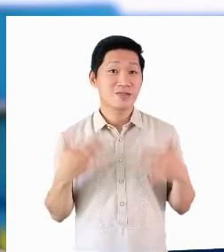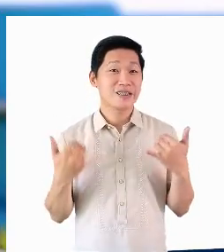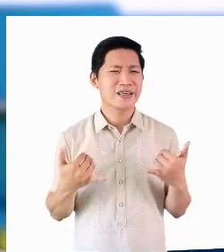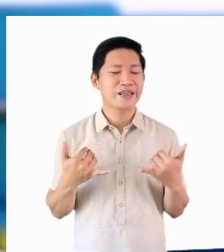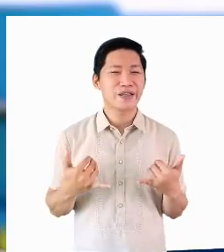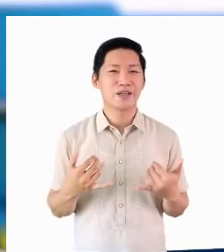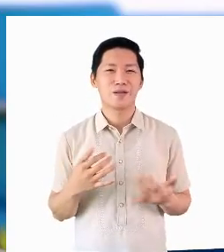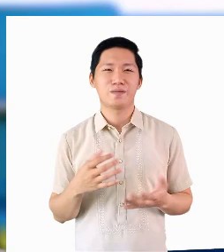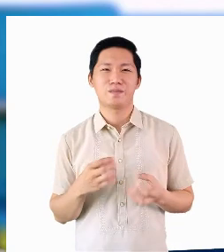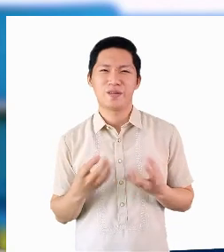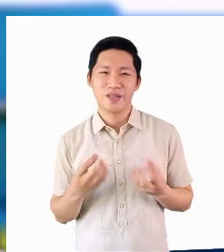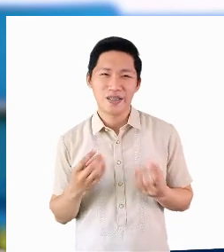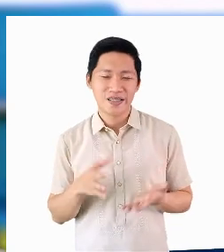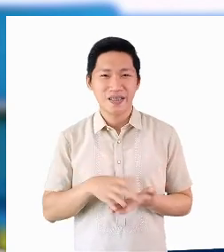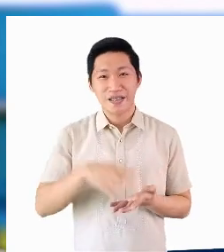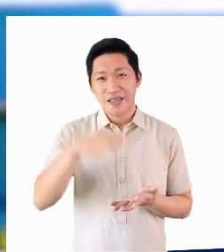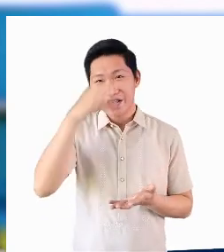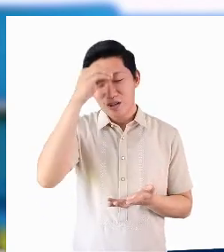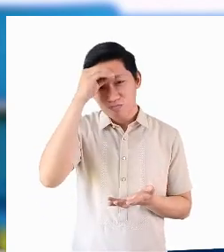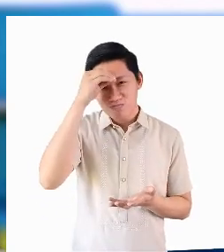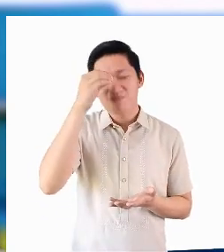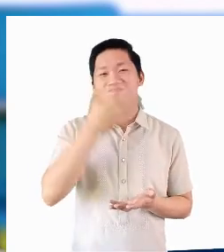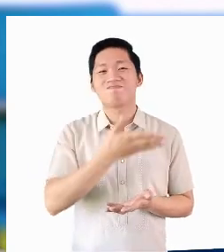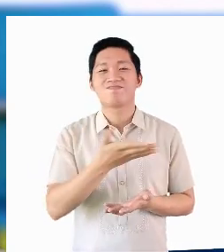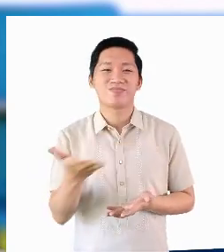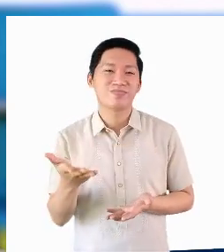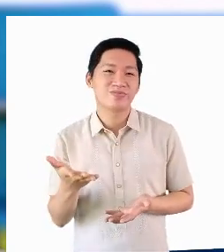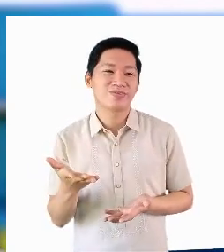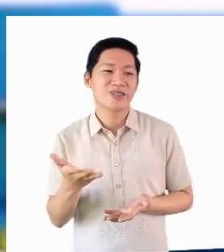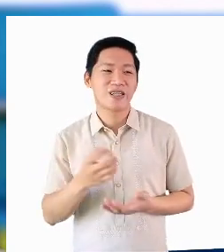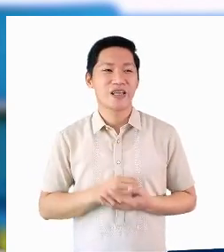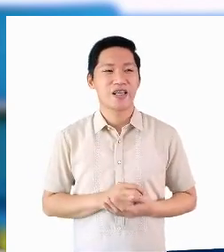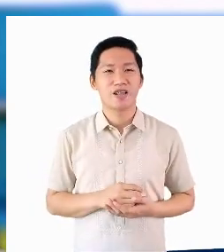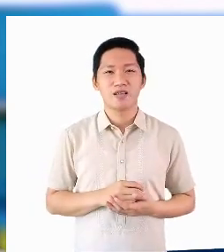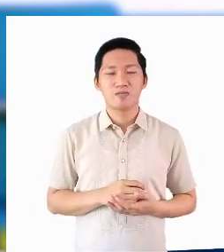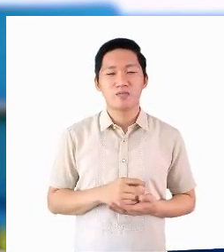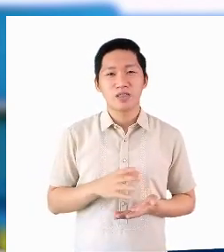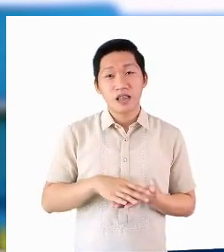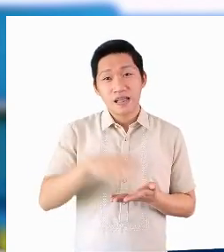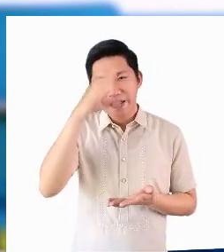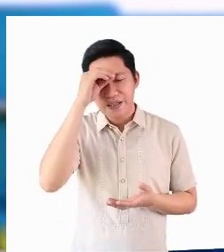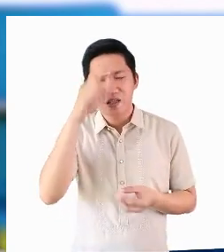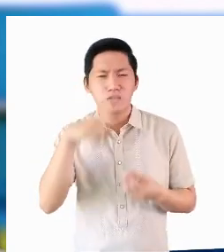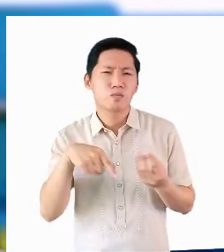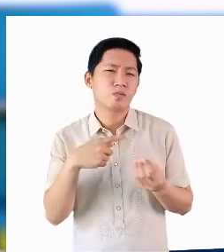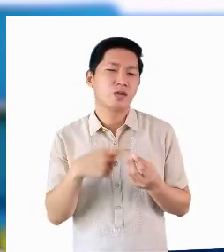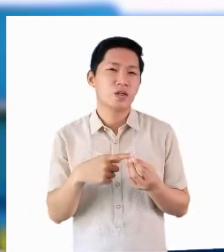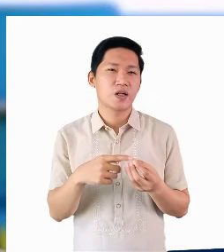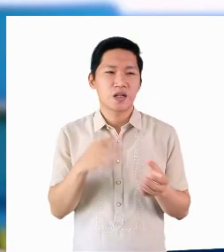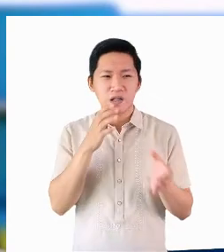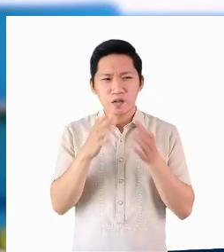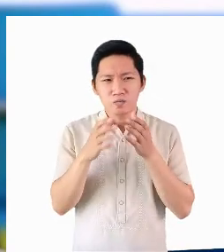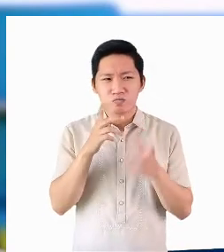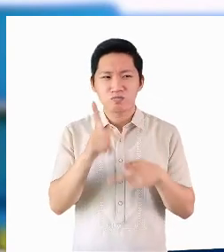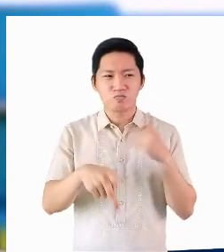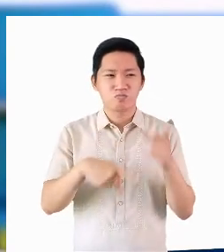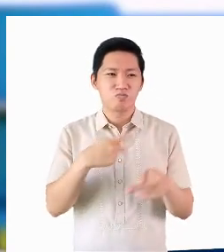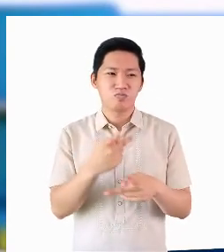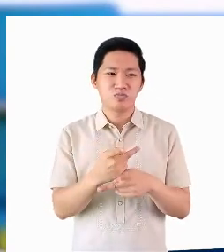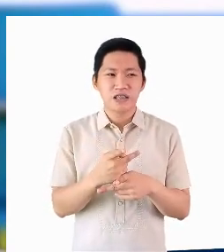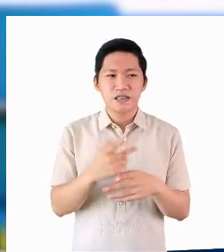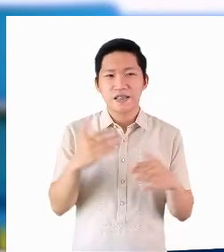It was indeed another fruitful day with you. We learned a lot about the kinds of communication barriers and they use this to